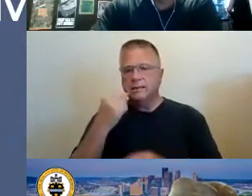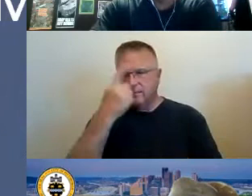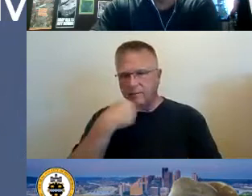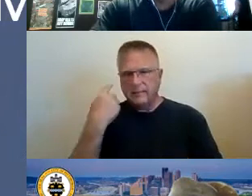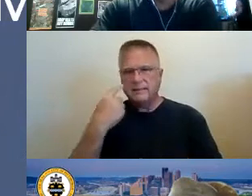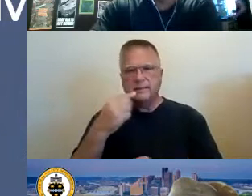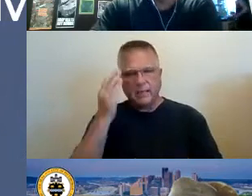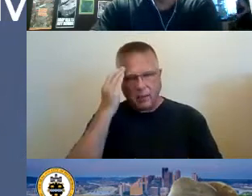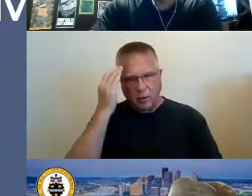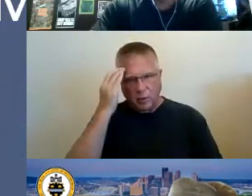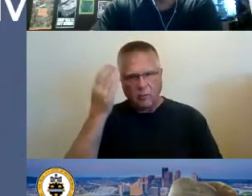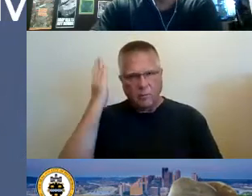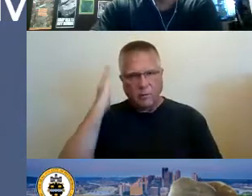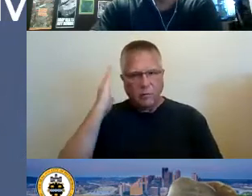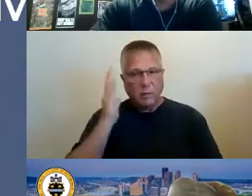well.